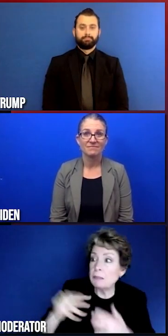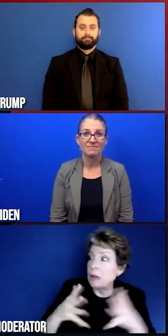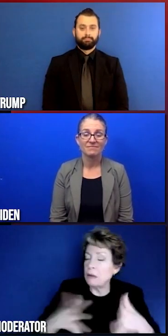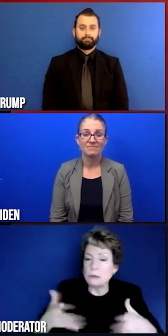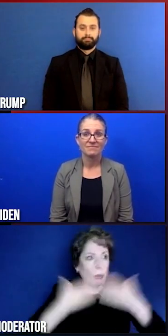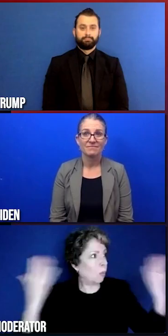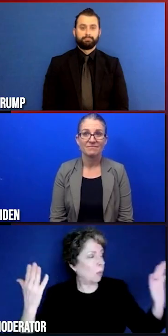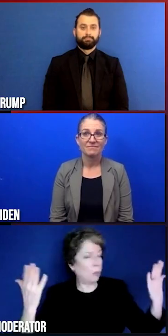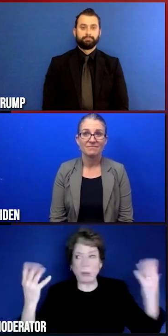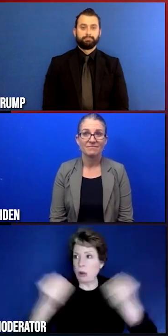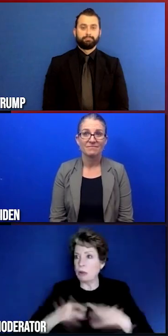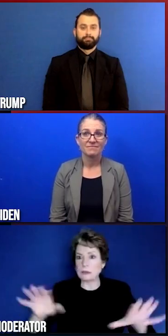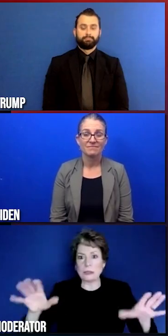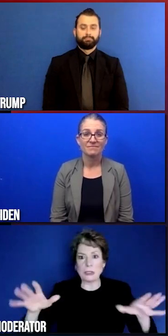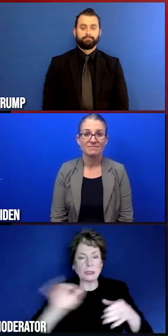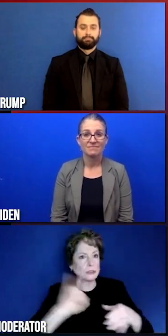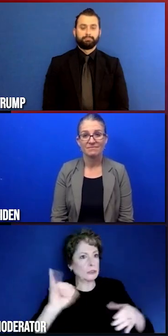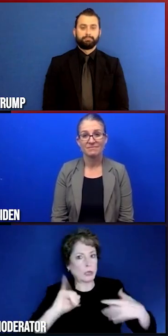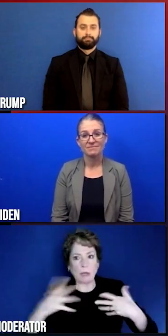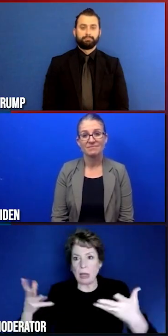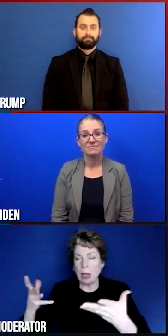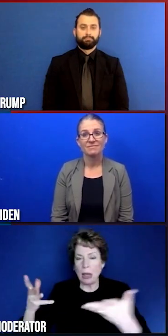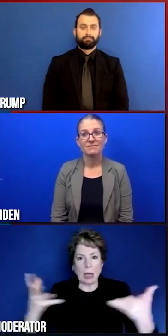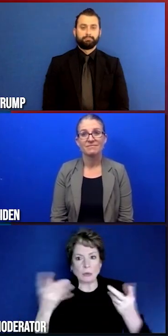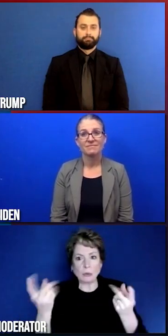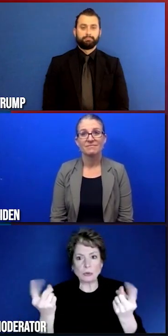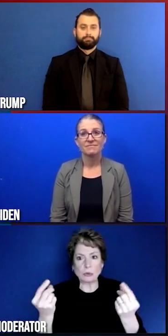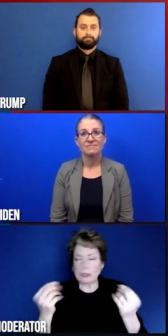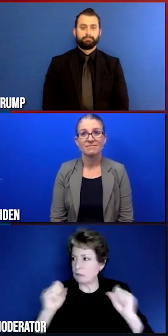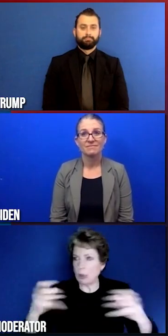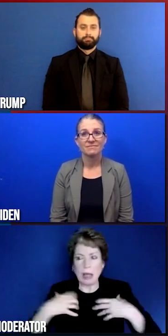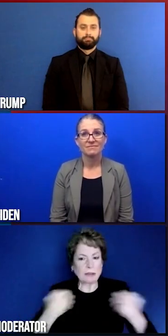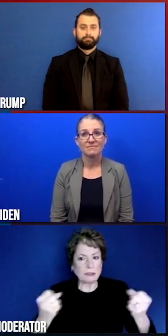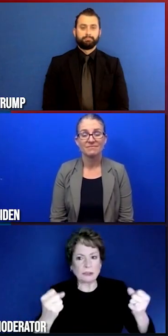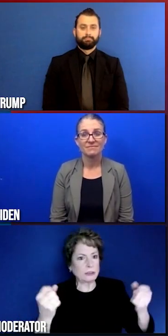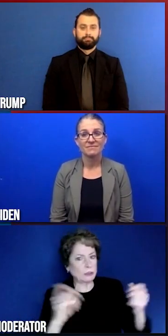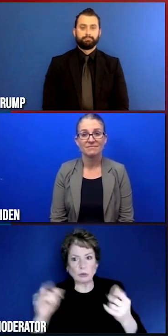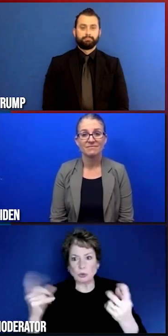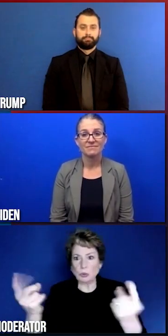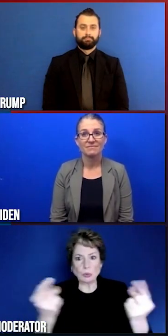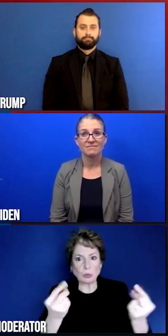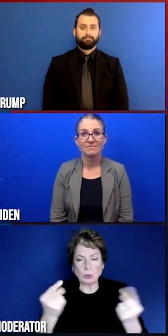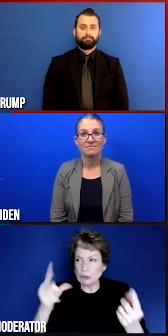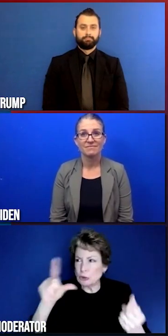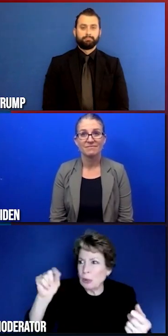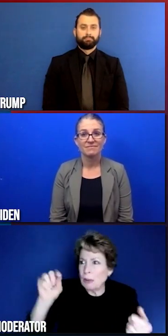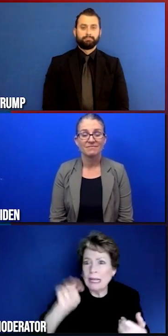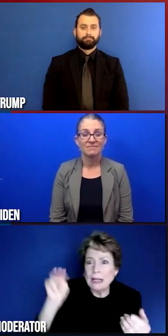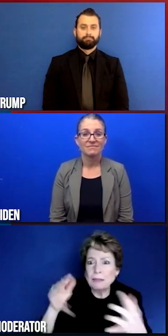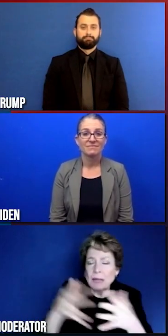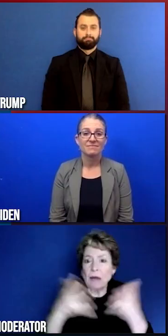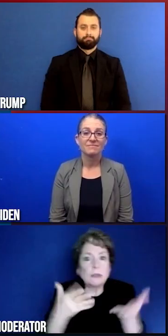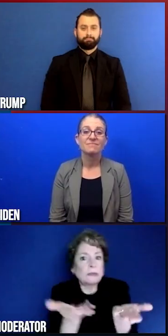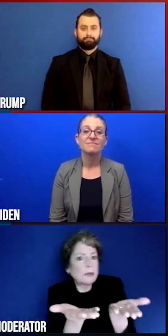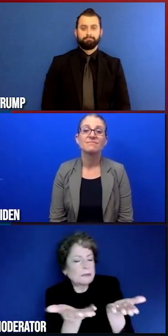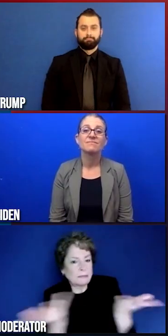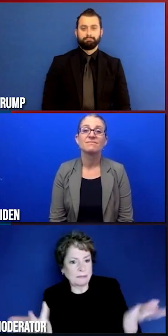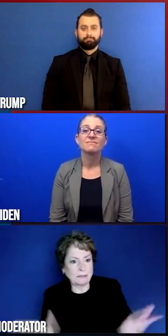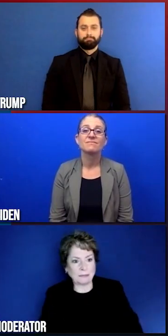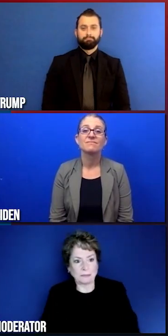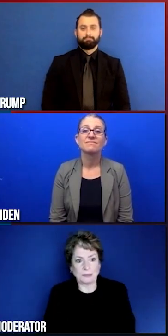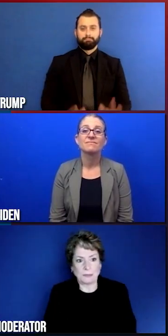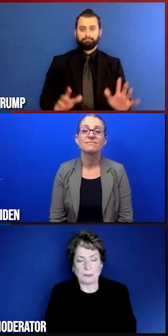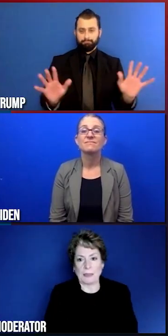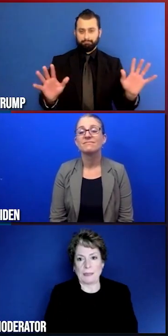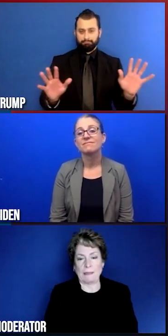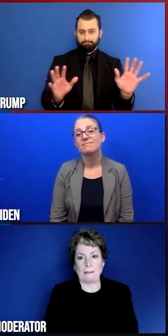health insurance taken away? You have 2 minutes uninterrupted. Sure. First of all, I've already done something that nobody thought was possible. Through the